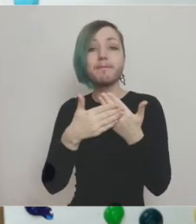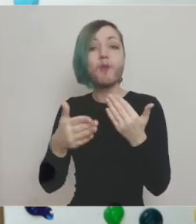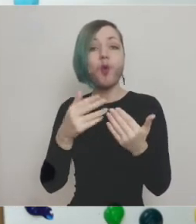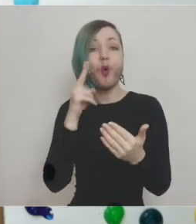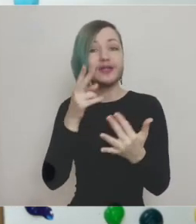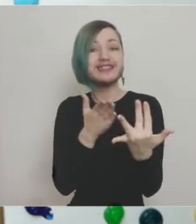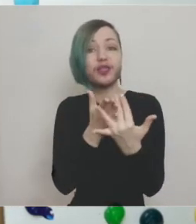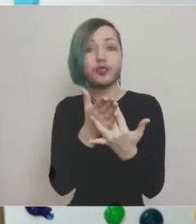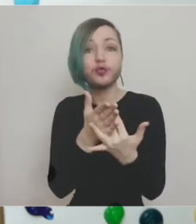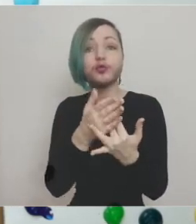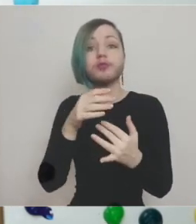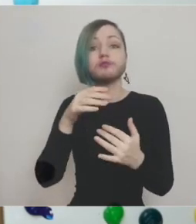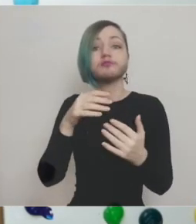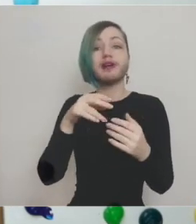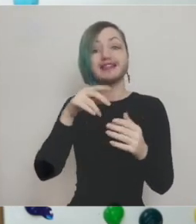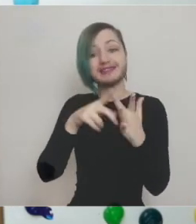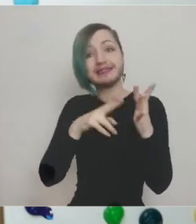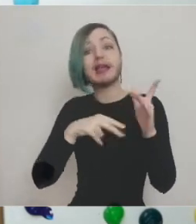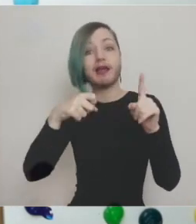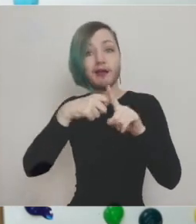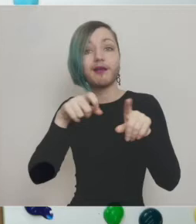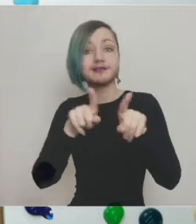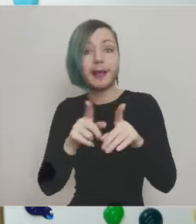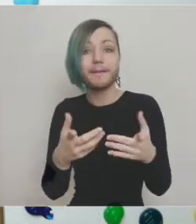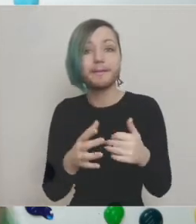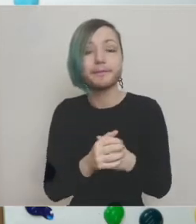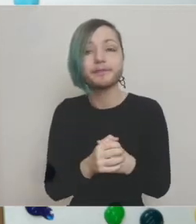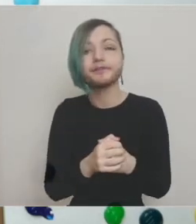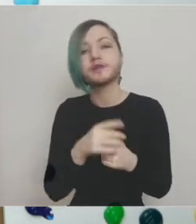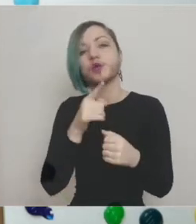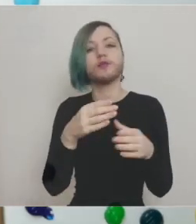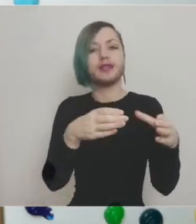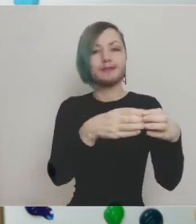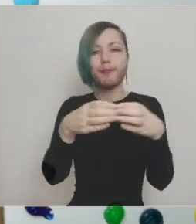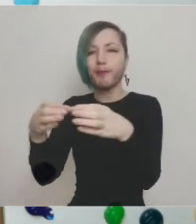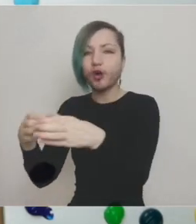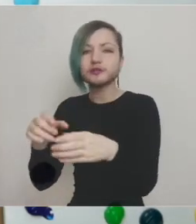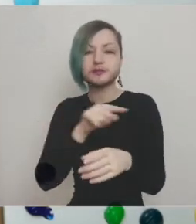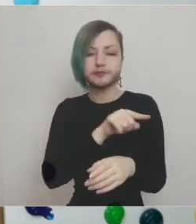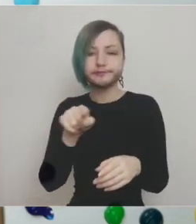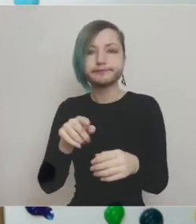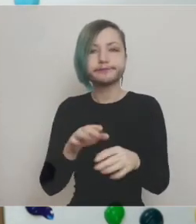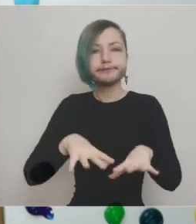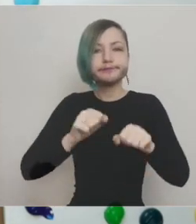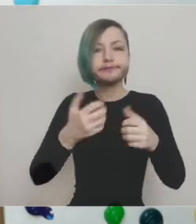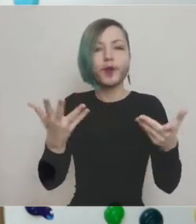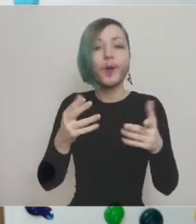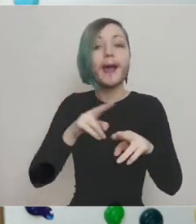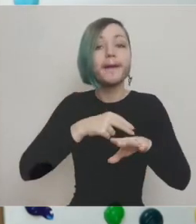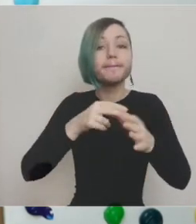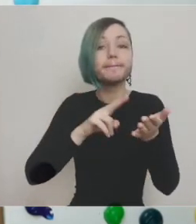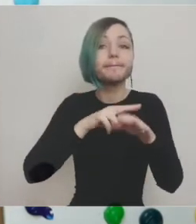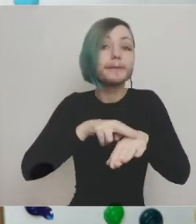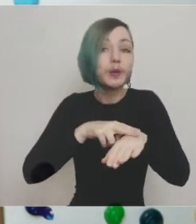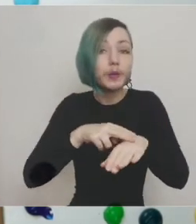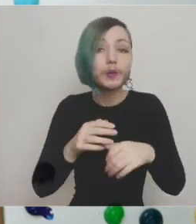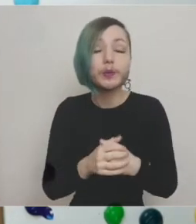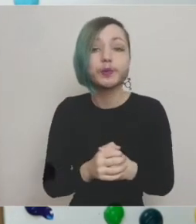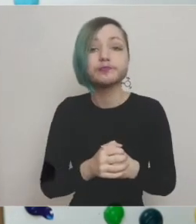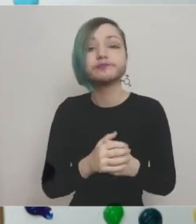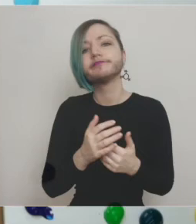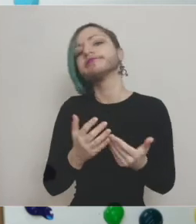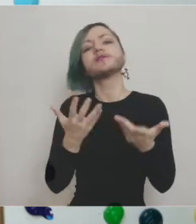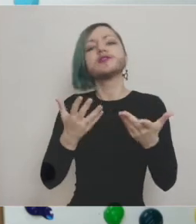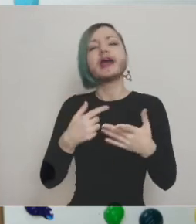as well. So in these little pots, I'll start with the blue. Today I thought I'd think